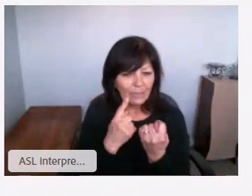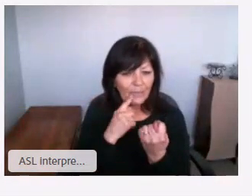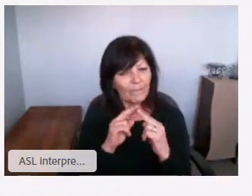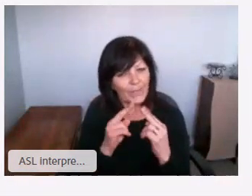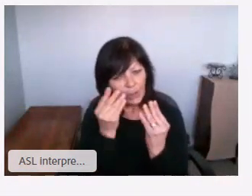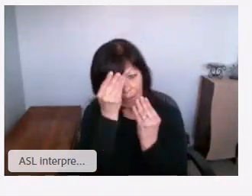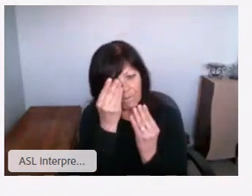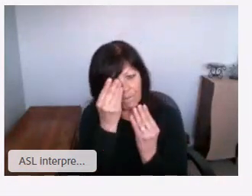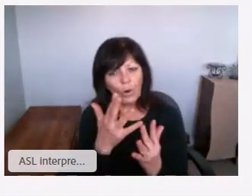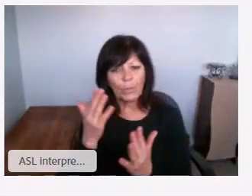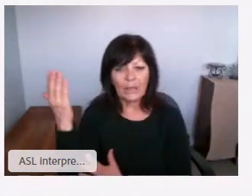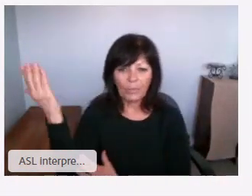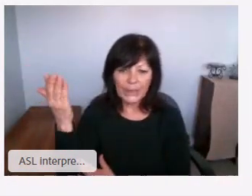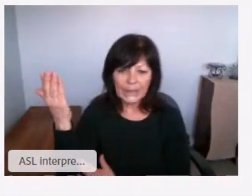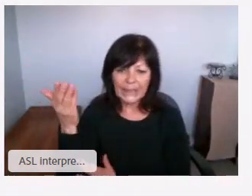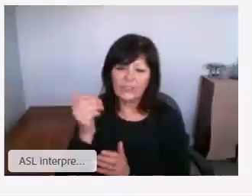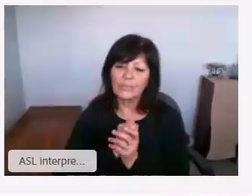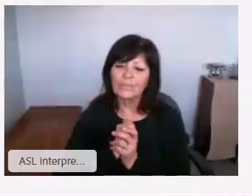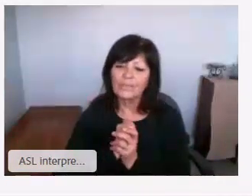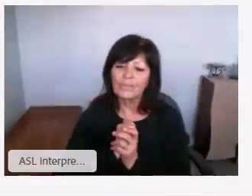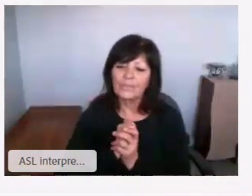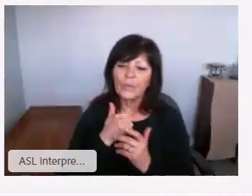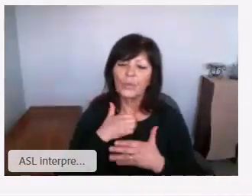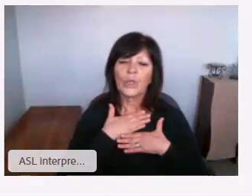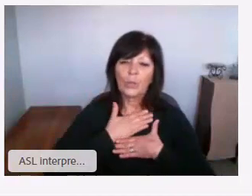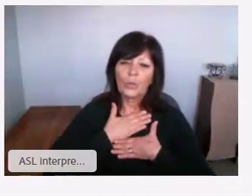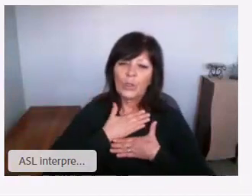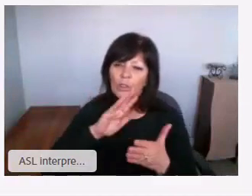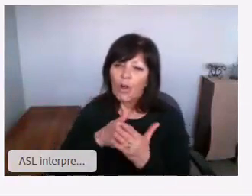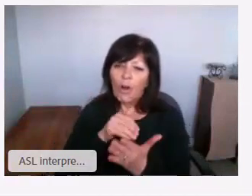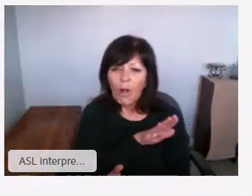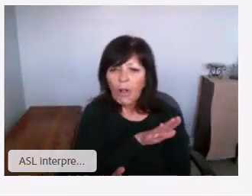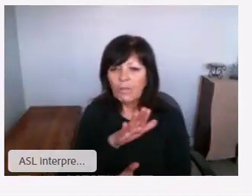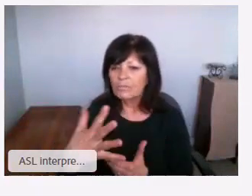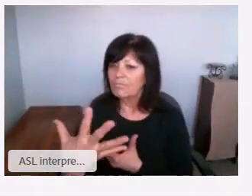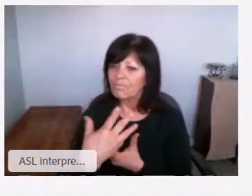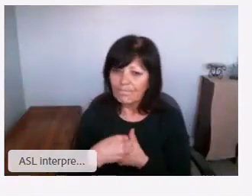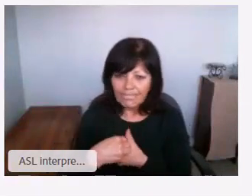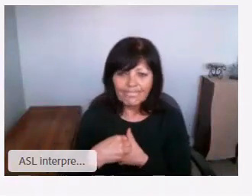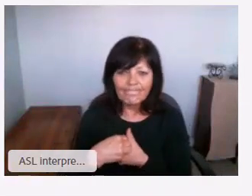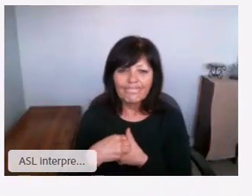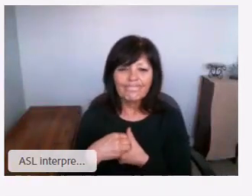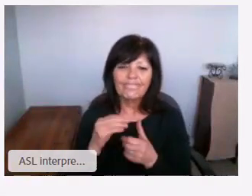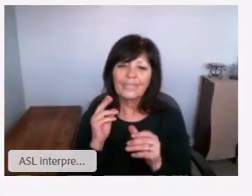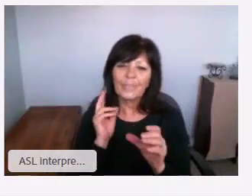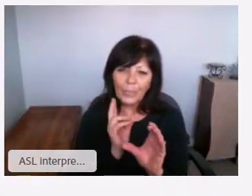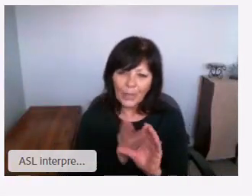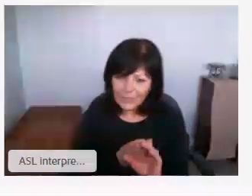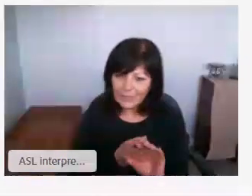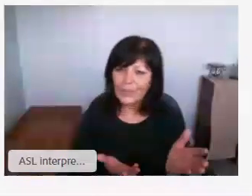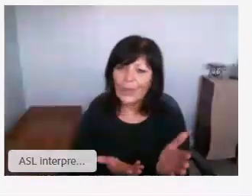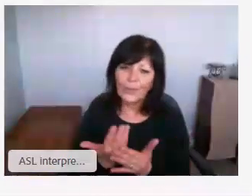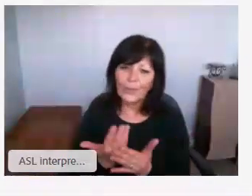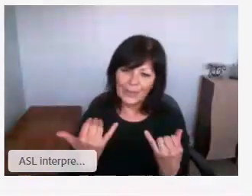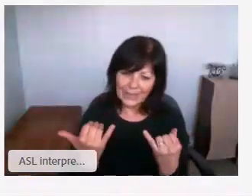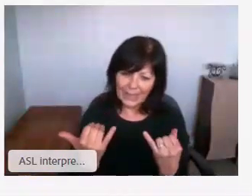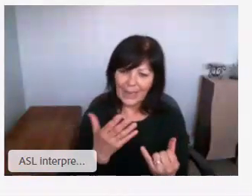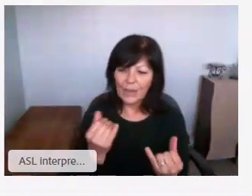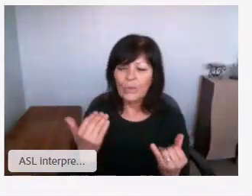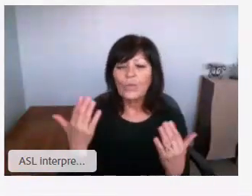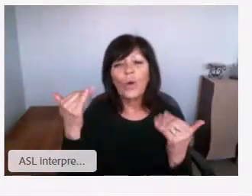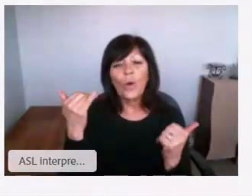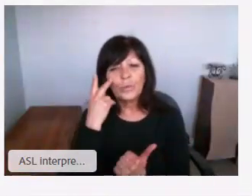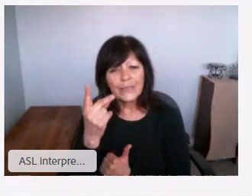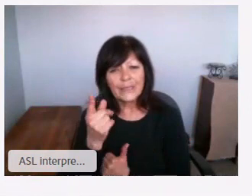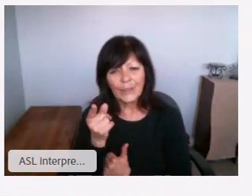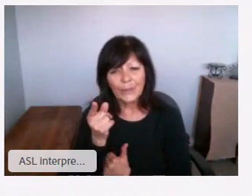informative presentation. We appreciate all of your engagement and participation throughout today's session, and we hope to see